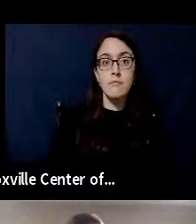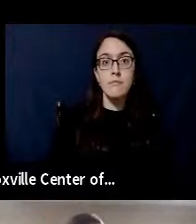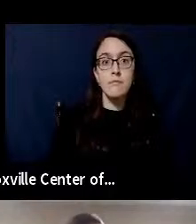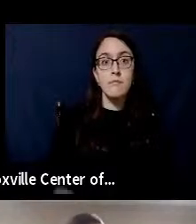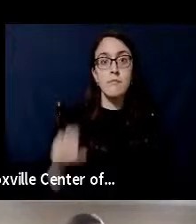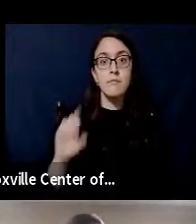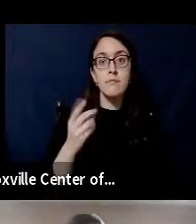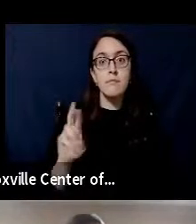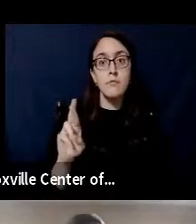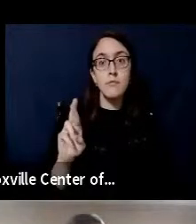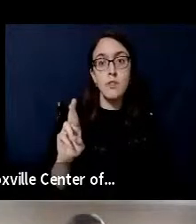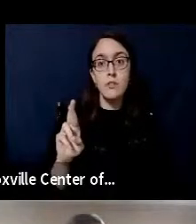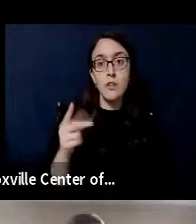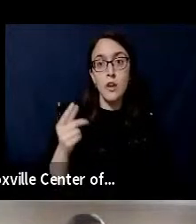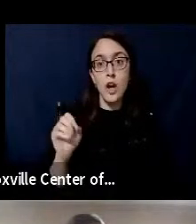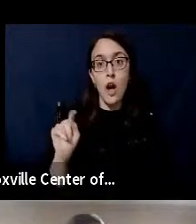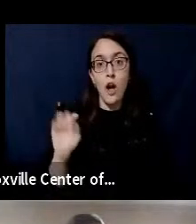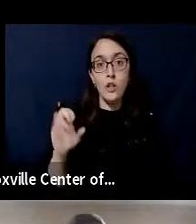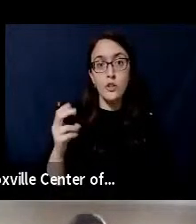Dr. Gotcher?